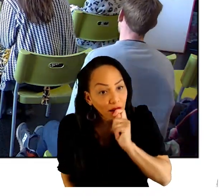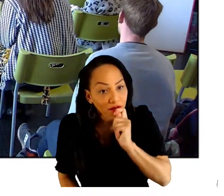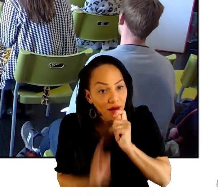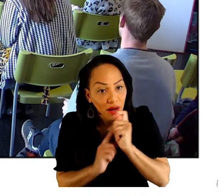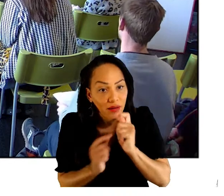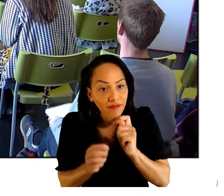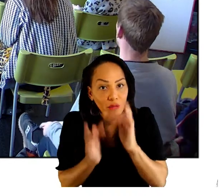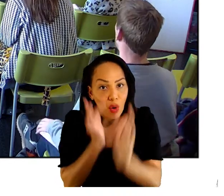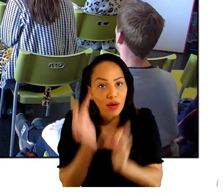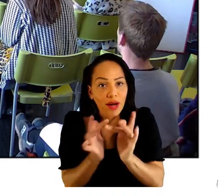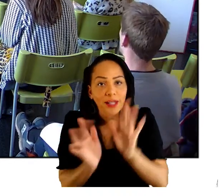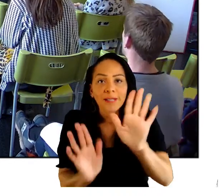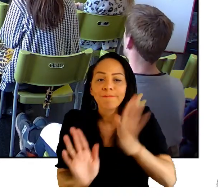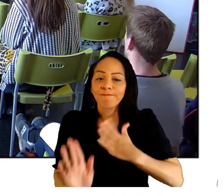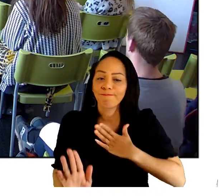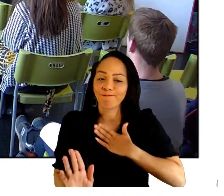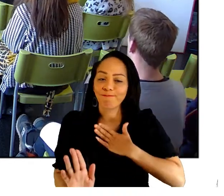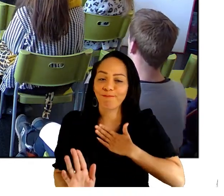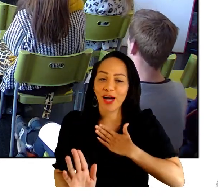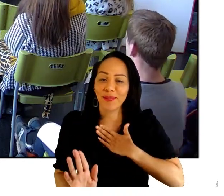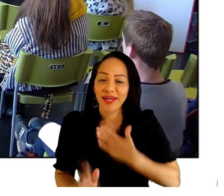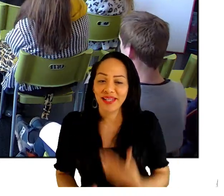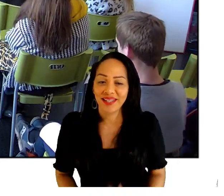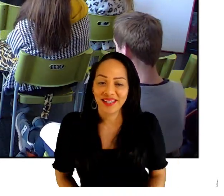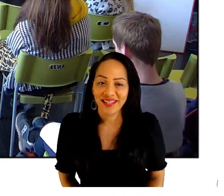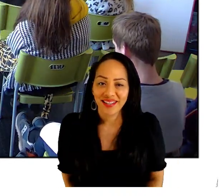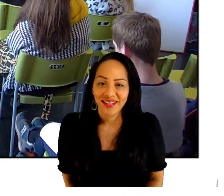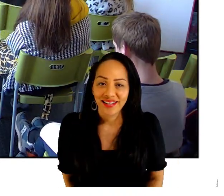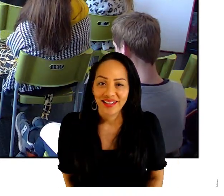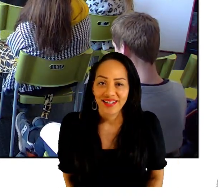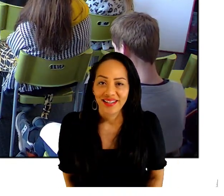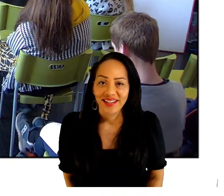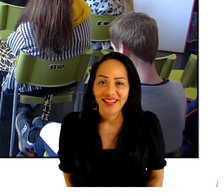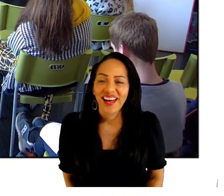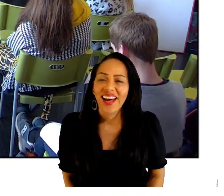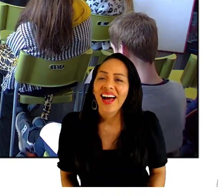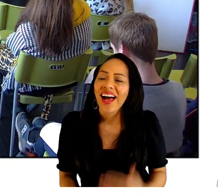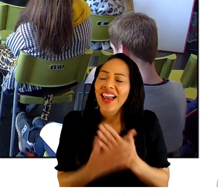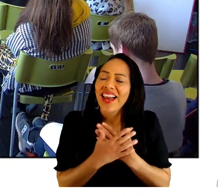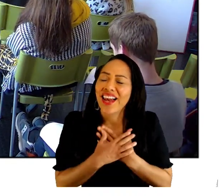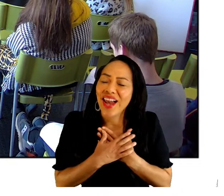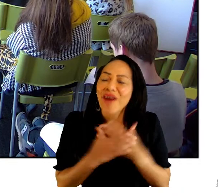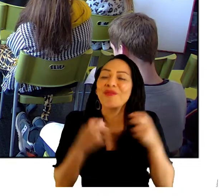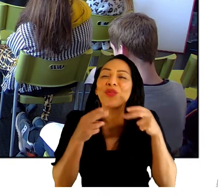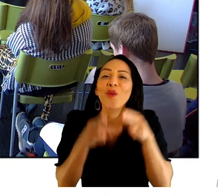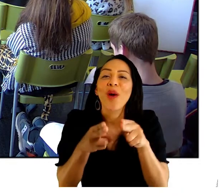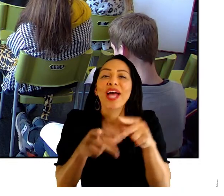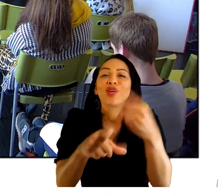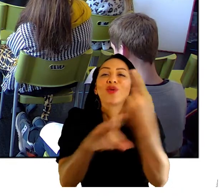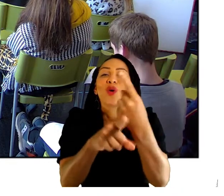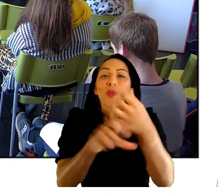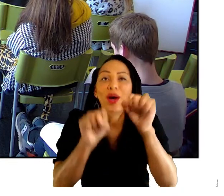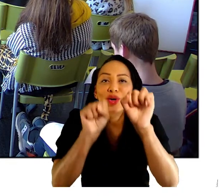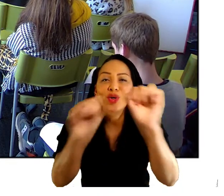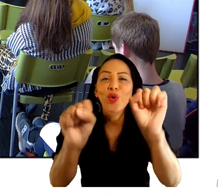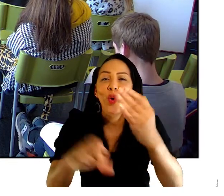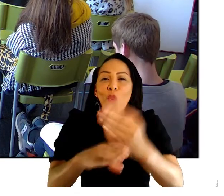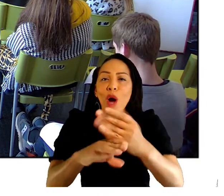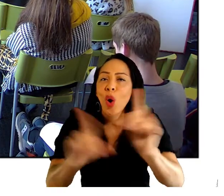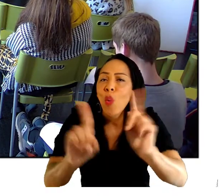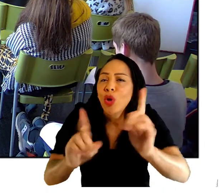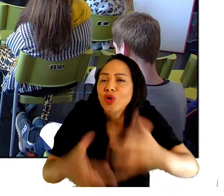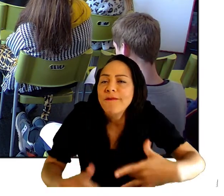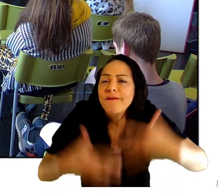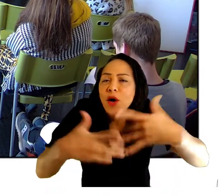Pardon me. Mark and Natalie, I adore the way you talk about your work. What do you feel will be the challenges when you